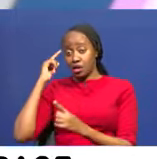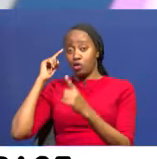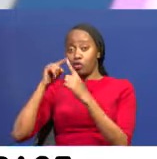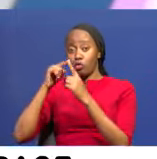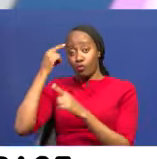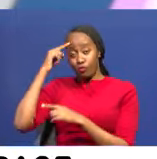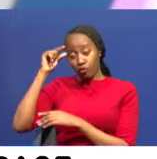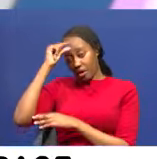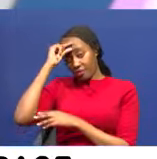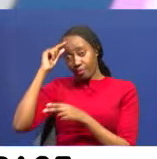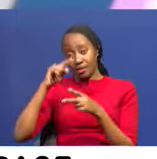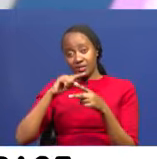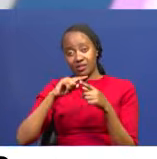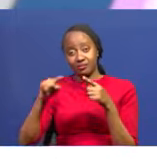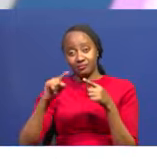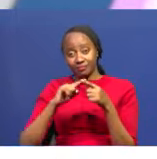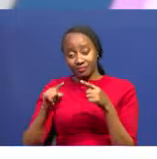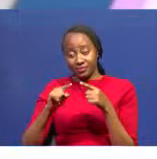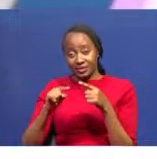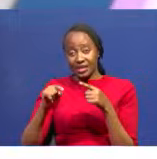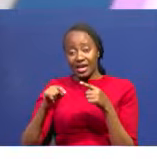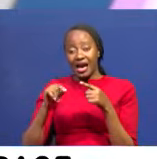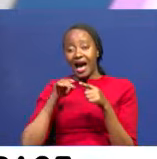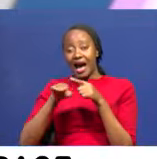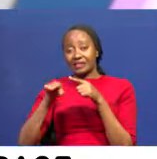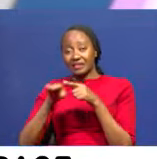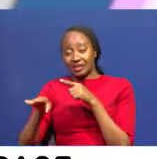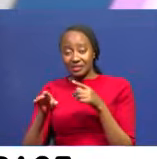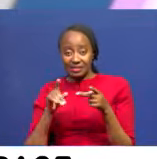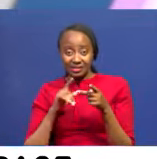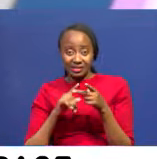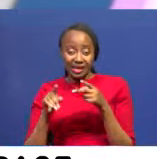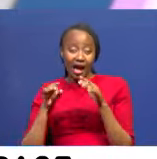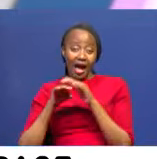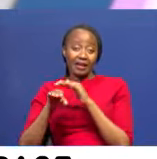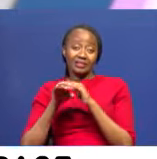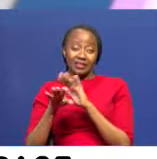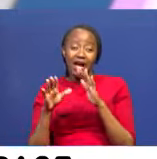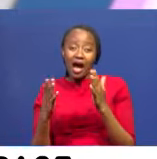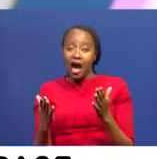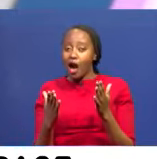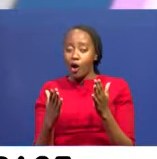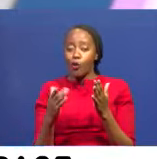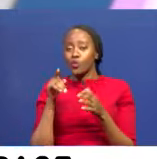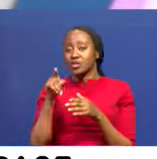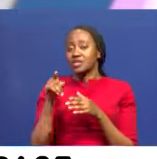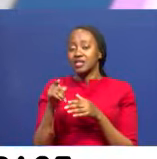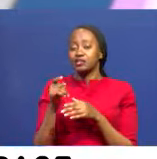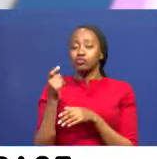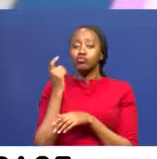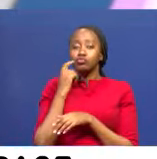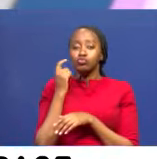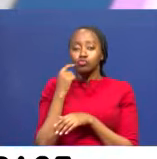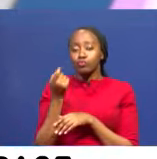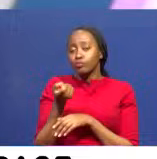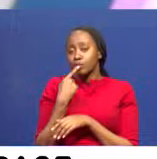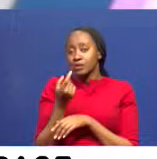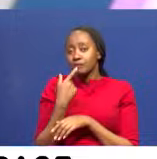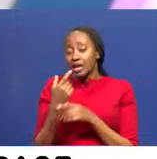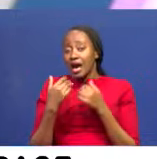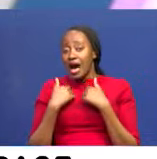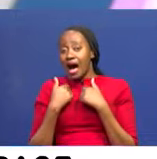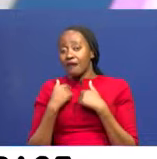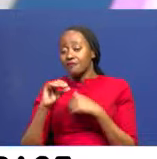focus on three things. The government looks at access. So access is how accessible are pharmacists, and we are encouraging